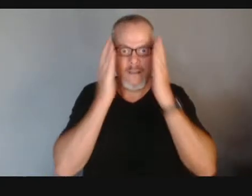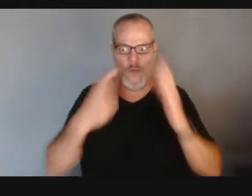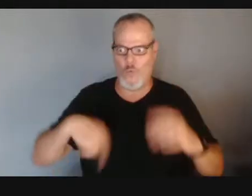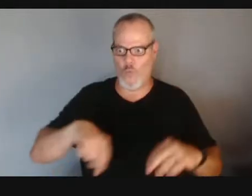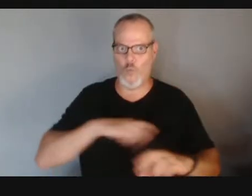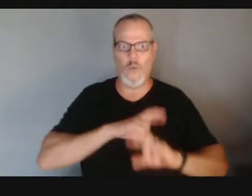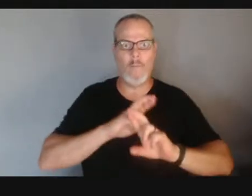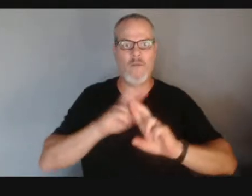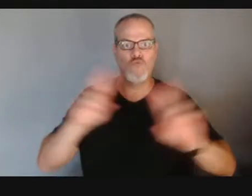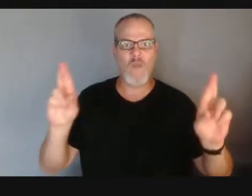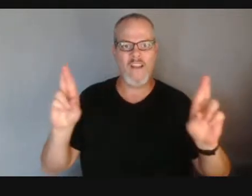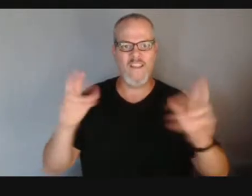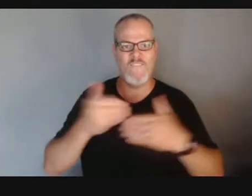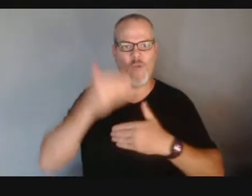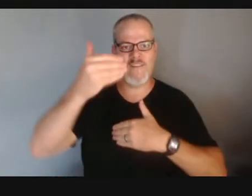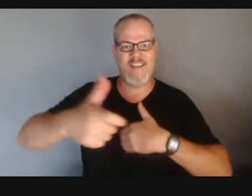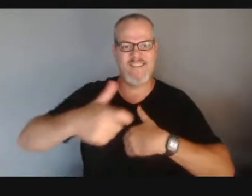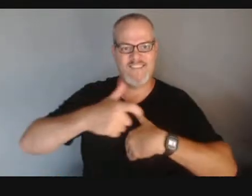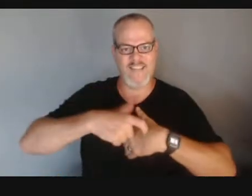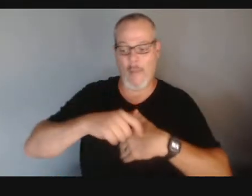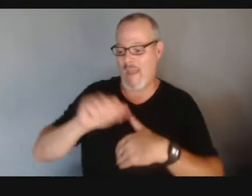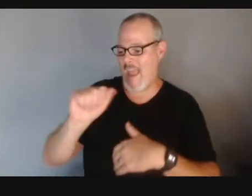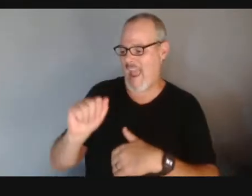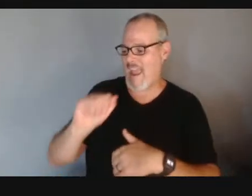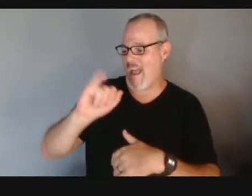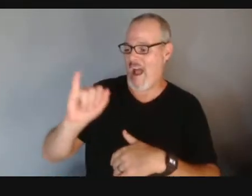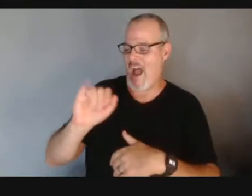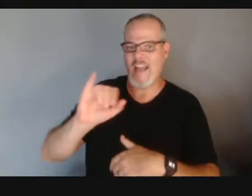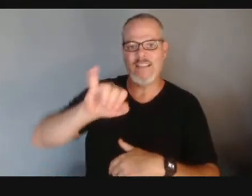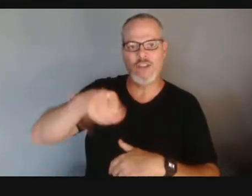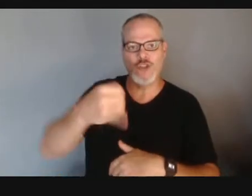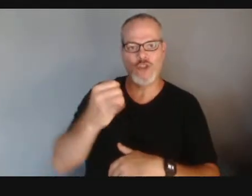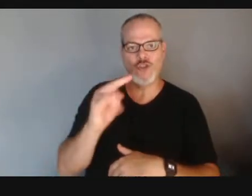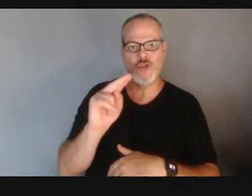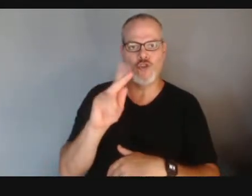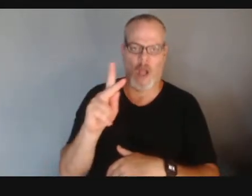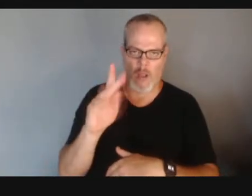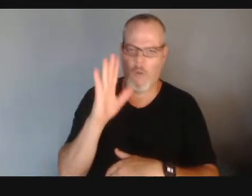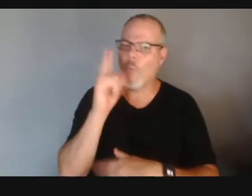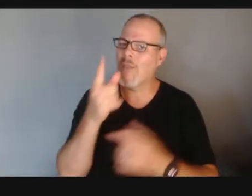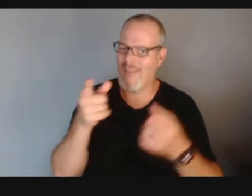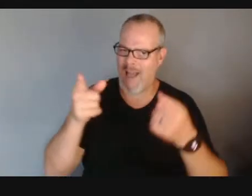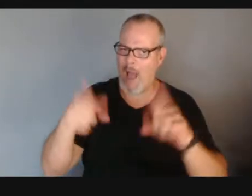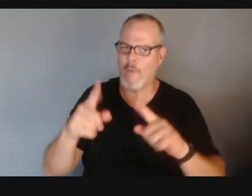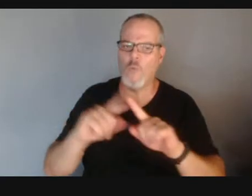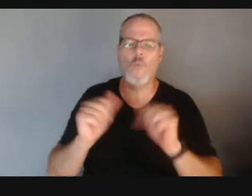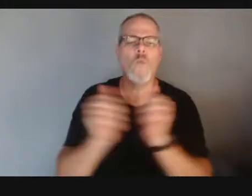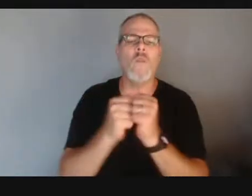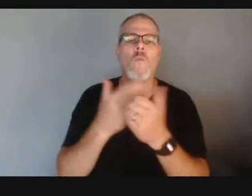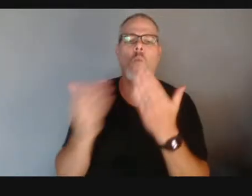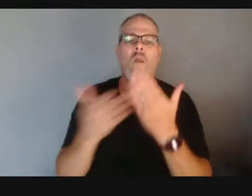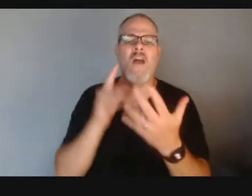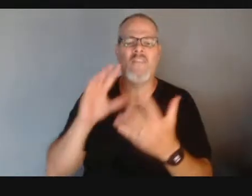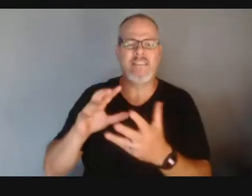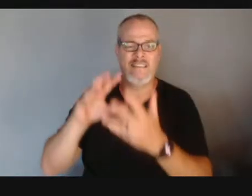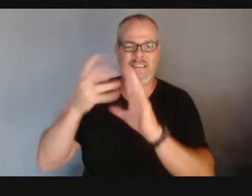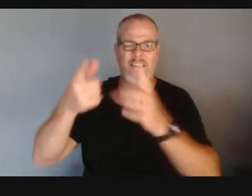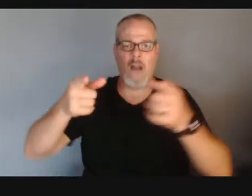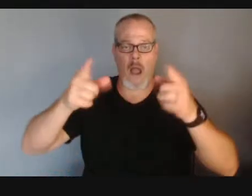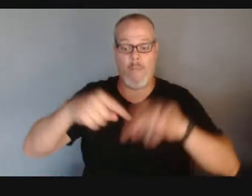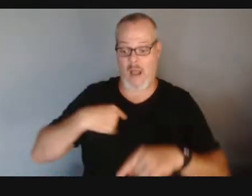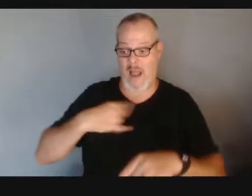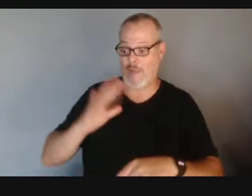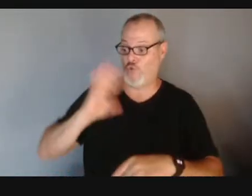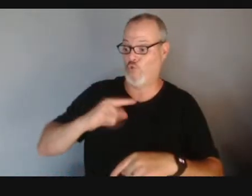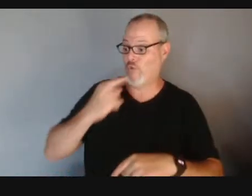because we know the AI junk is coming for whatever disaster happens. I used to have a saying that